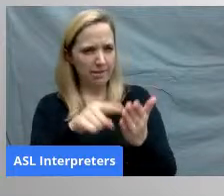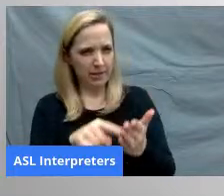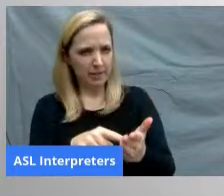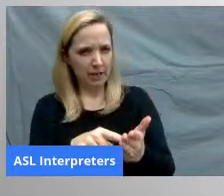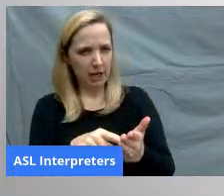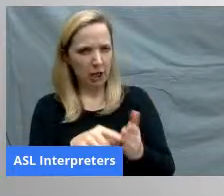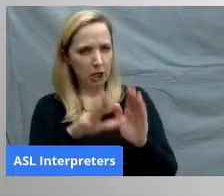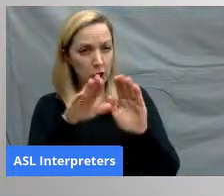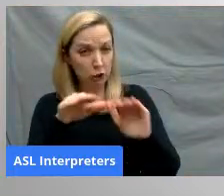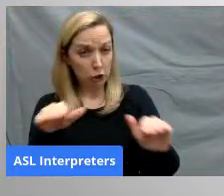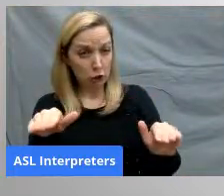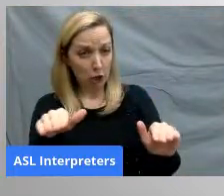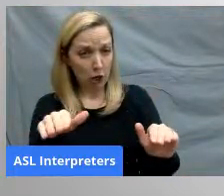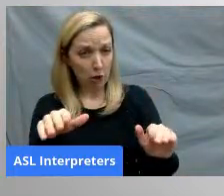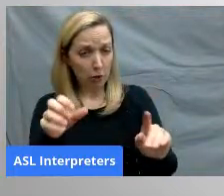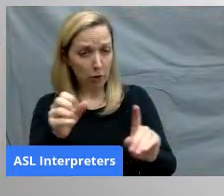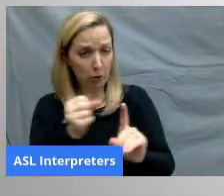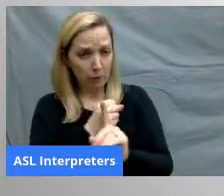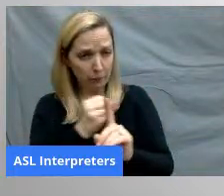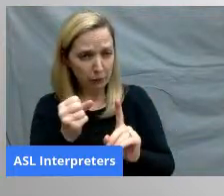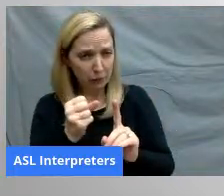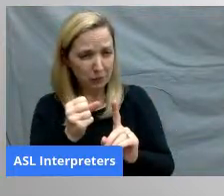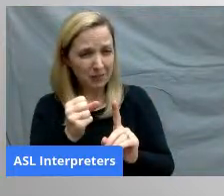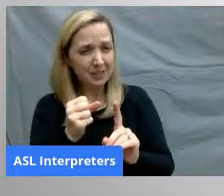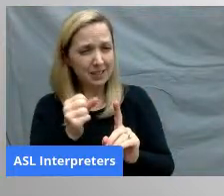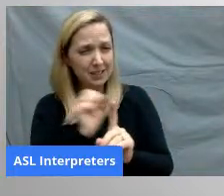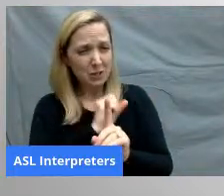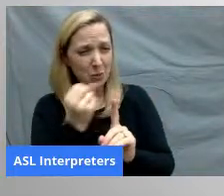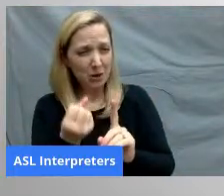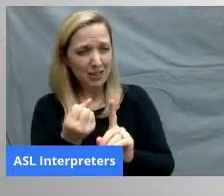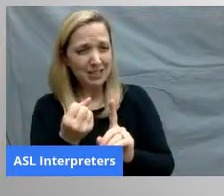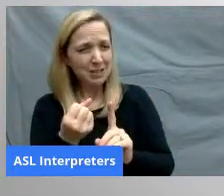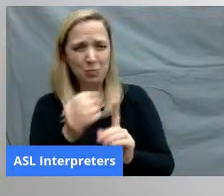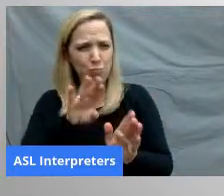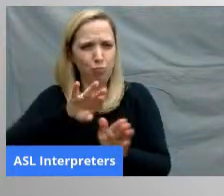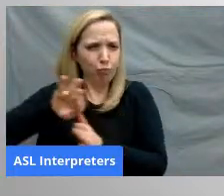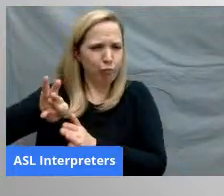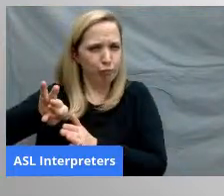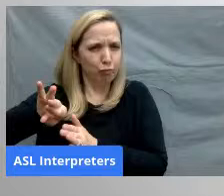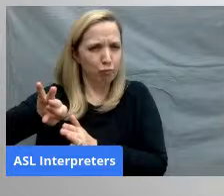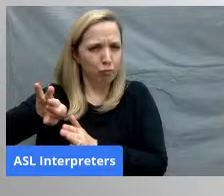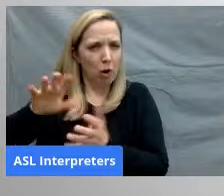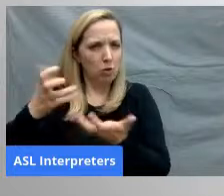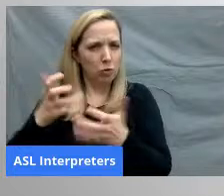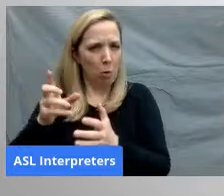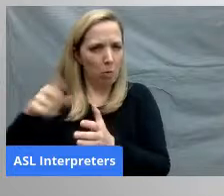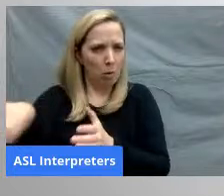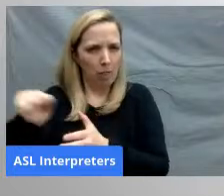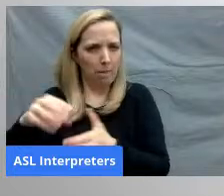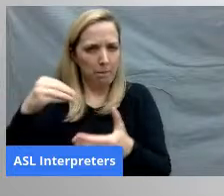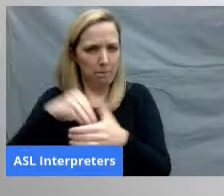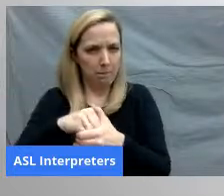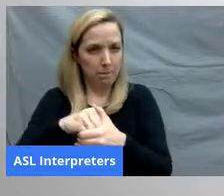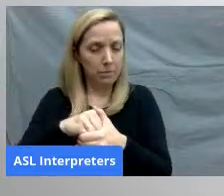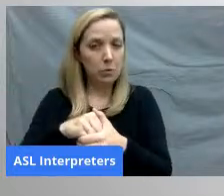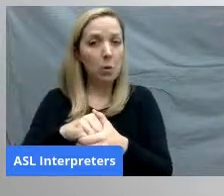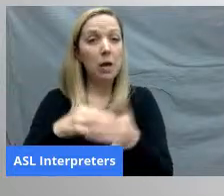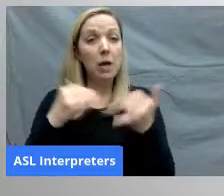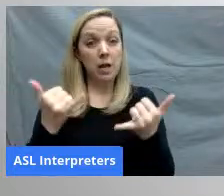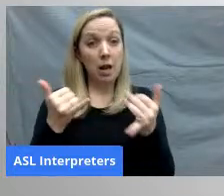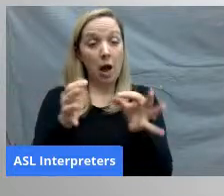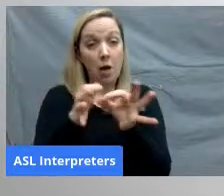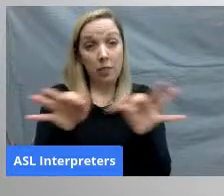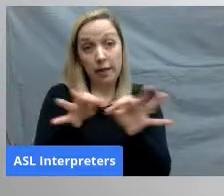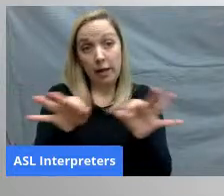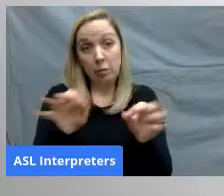that it might be interpreted to keep child abuse investigators out. So it's been modified to